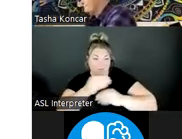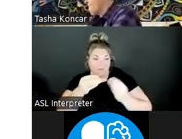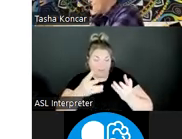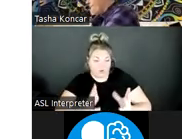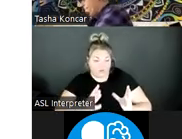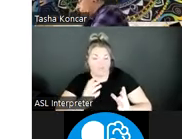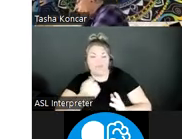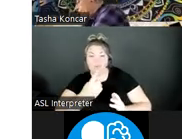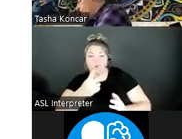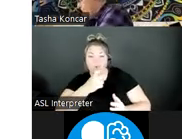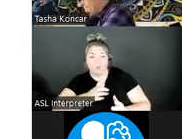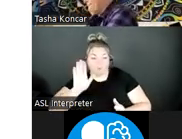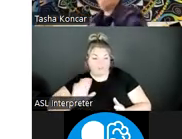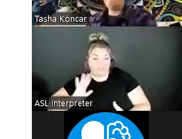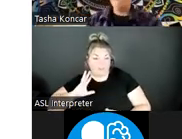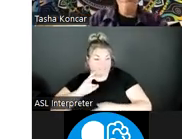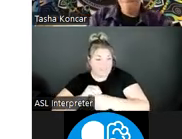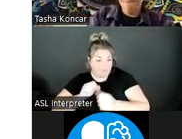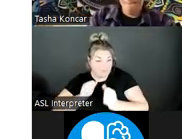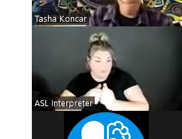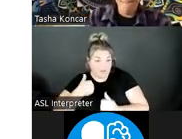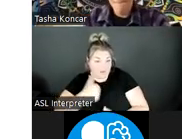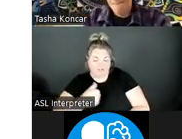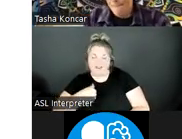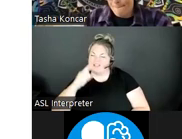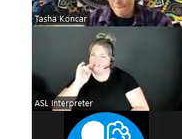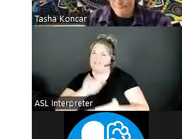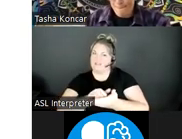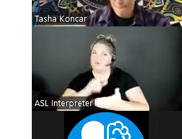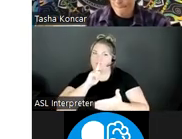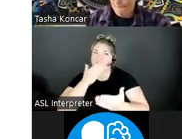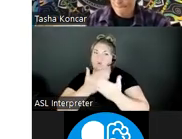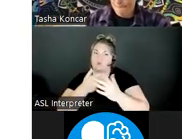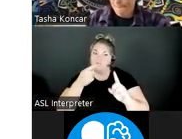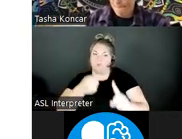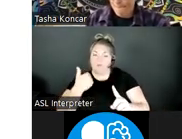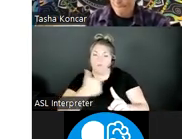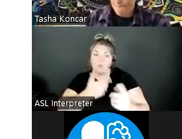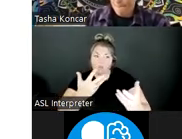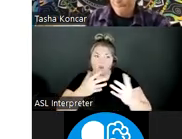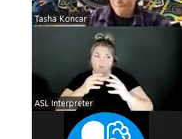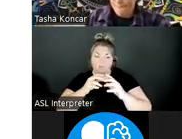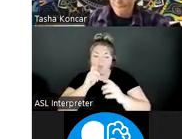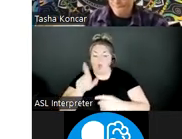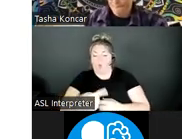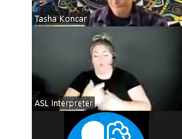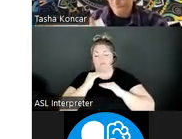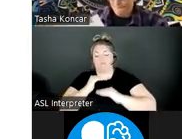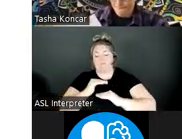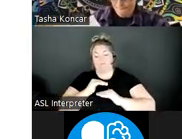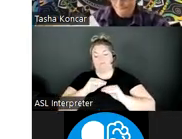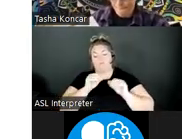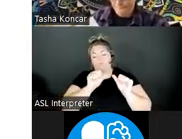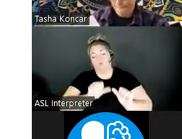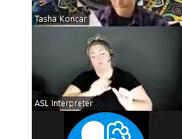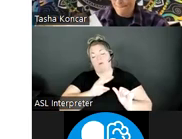had previously been engaged with us. And I think that that's a really great point, that we want to just not only put it on the